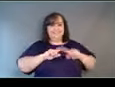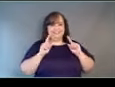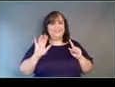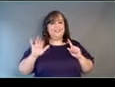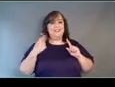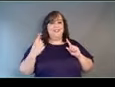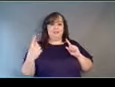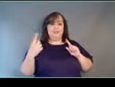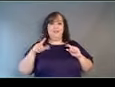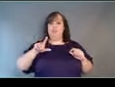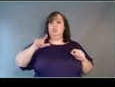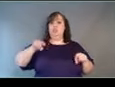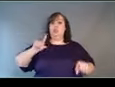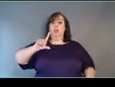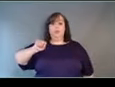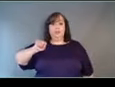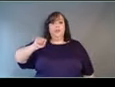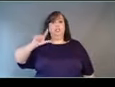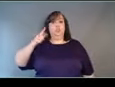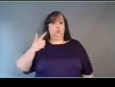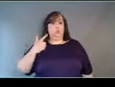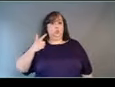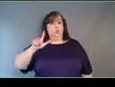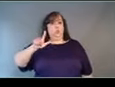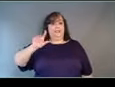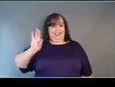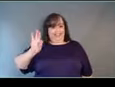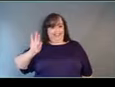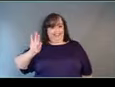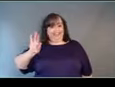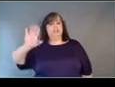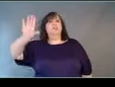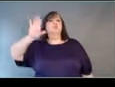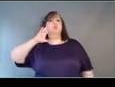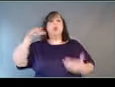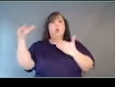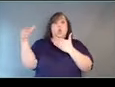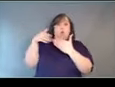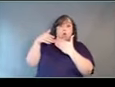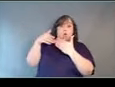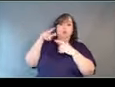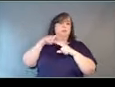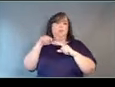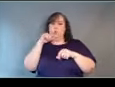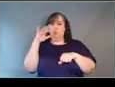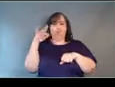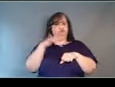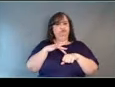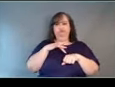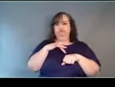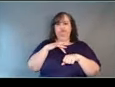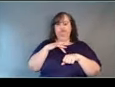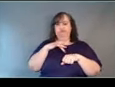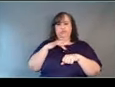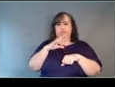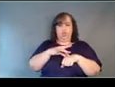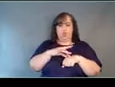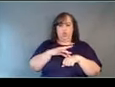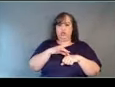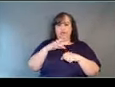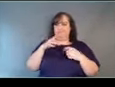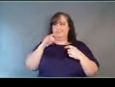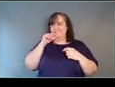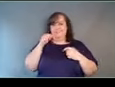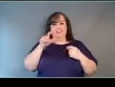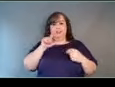2029 will make a close approach to Earth. It will not hit the Earth in 2029 or anytime in the next 100 years. In that really